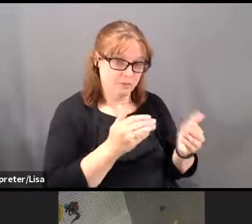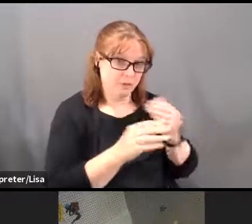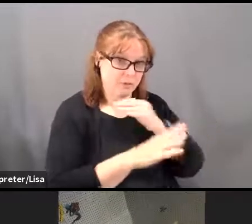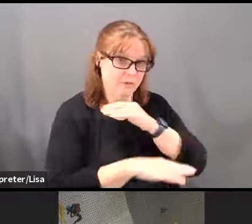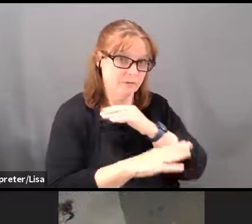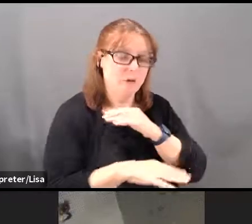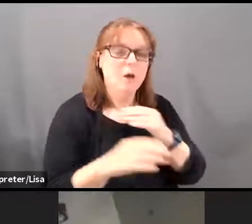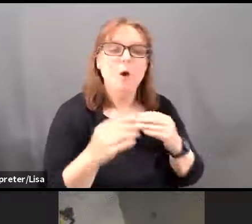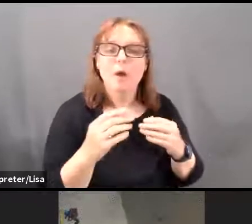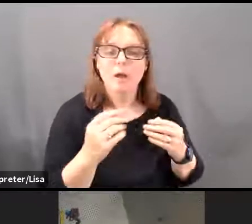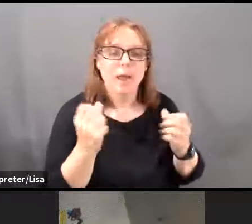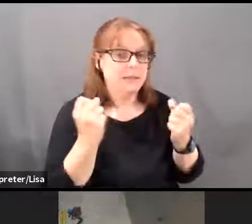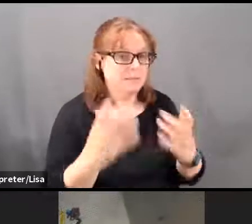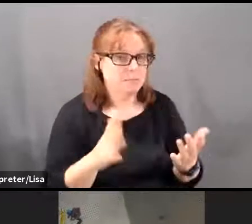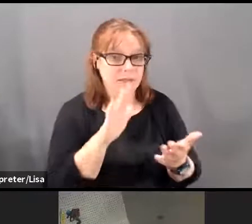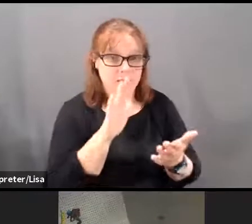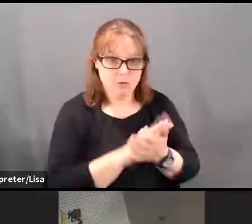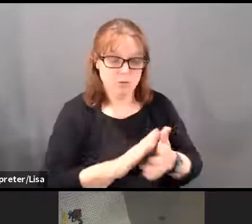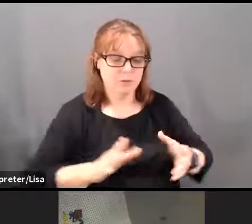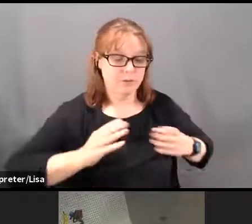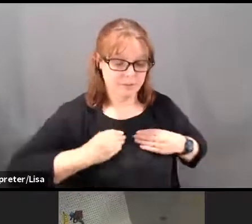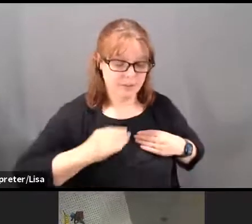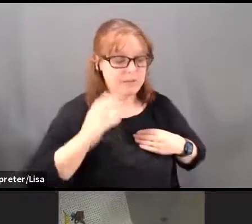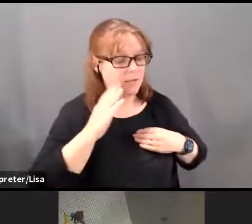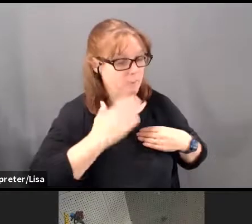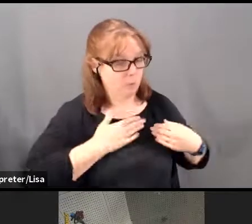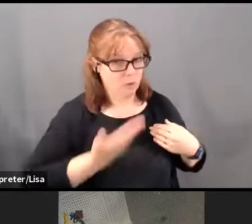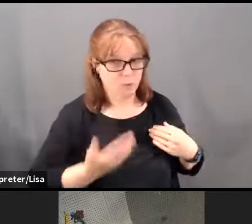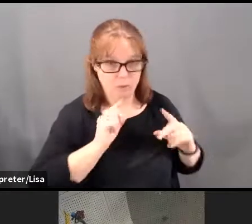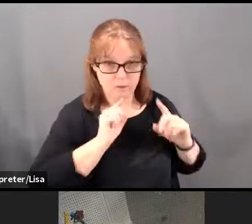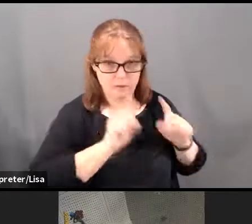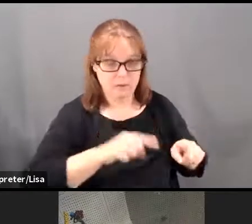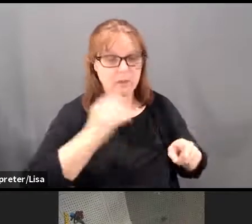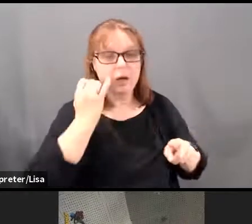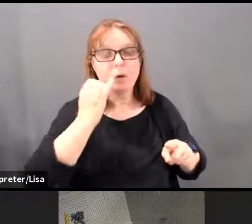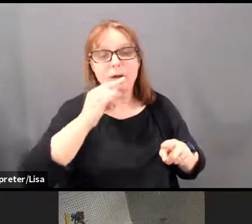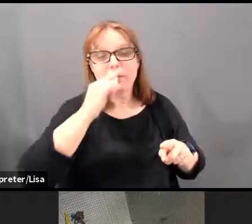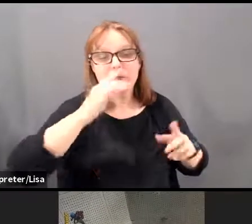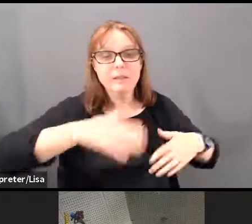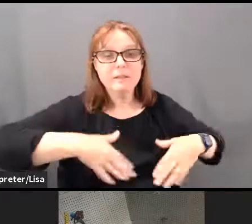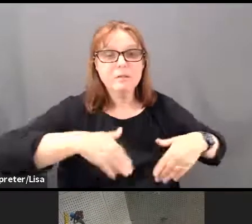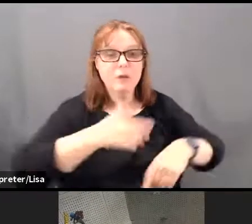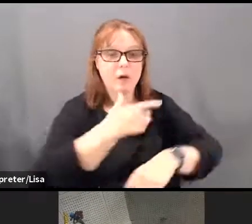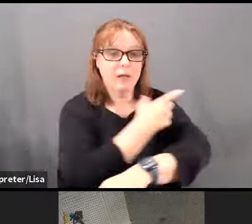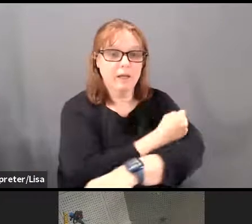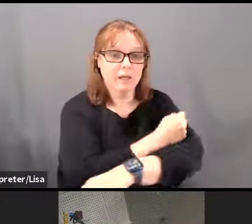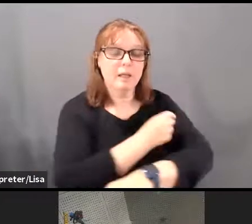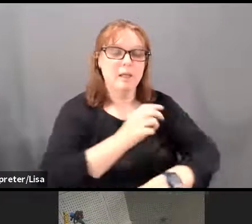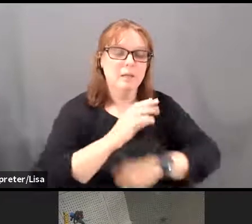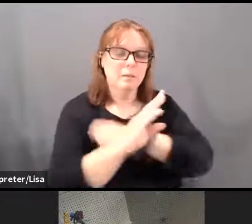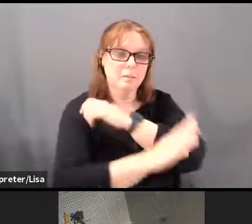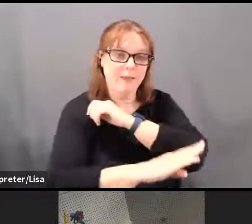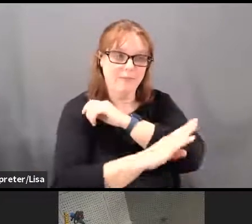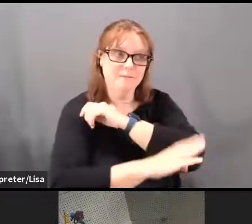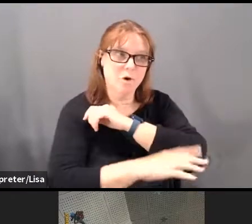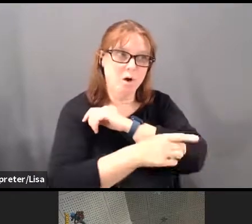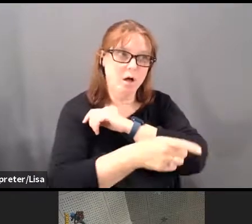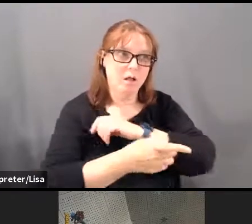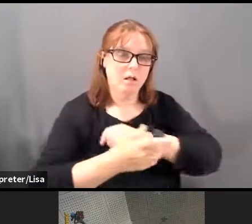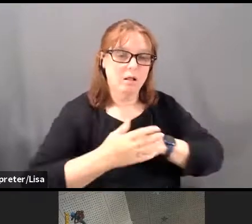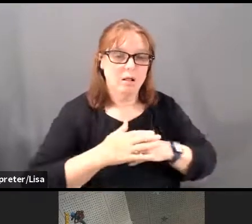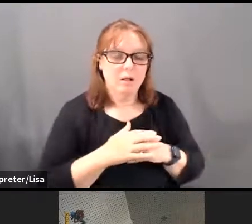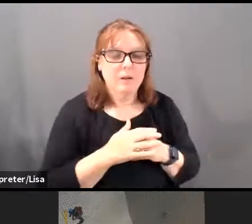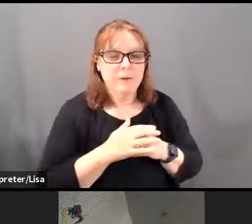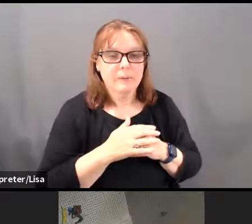schools as will take us right now. So if there's still kids who haven't been vaccinated by the fall, which I think there will be, because I think the vaccine will be eligible